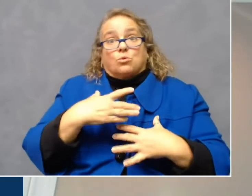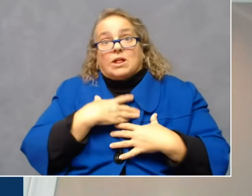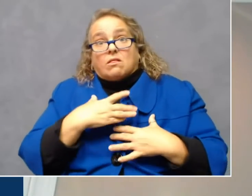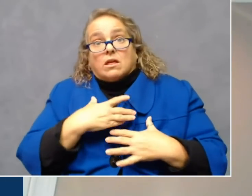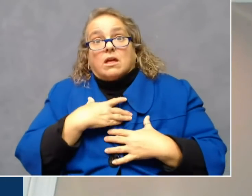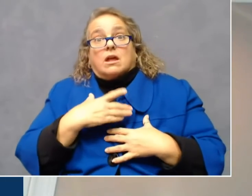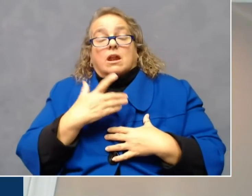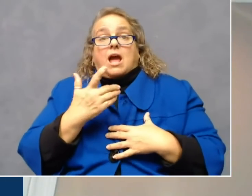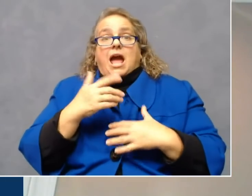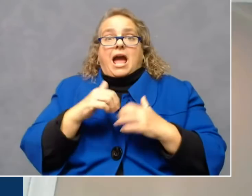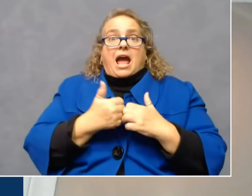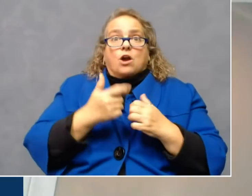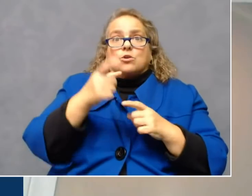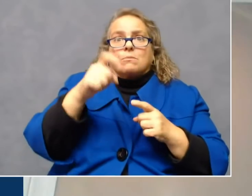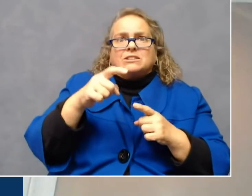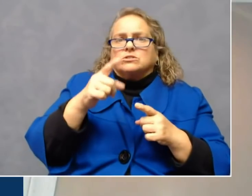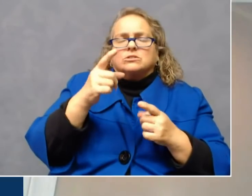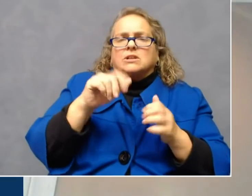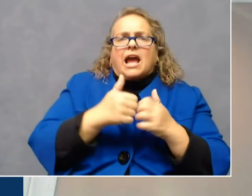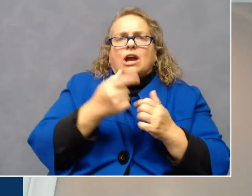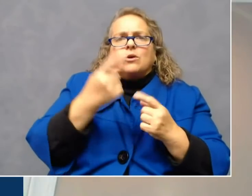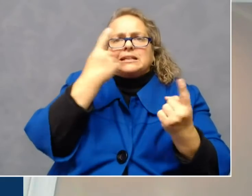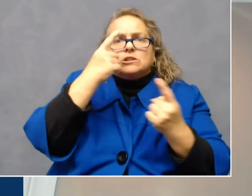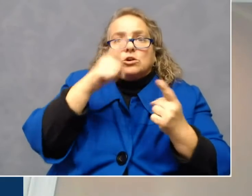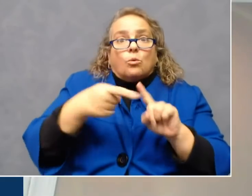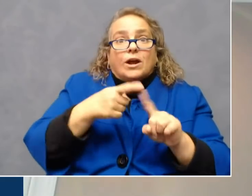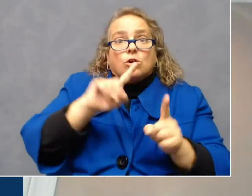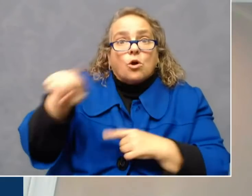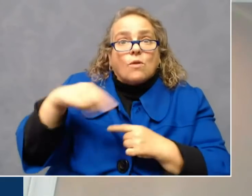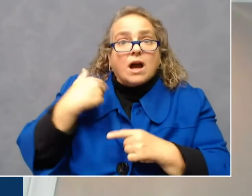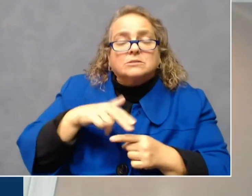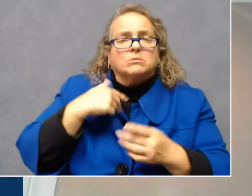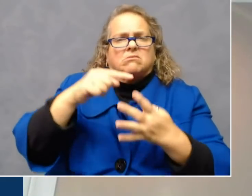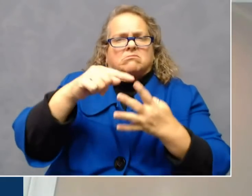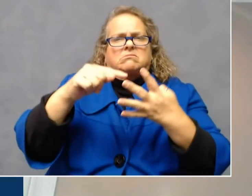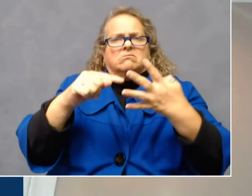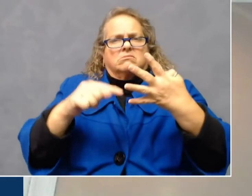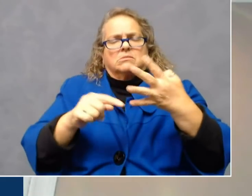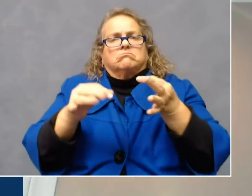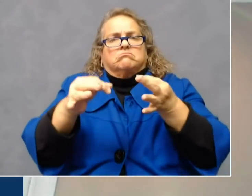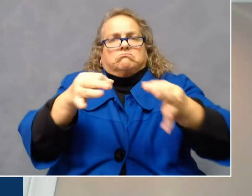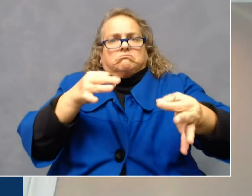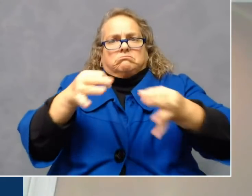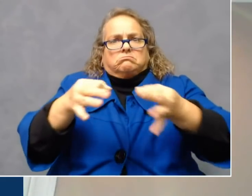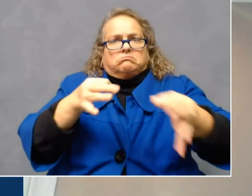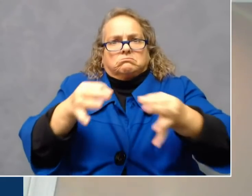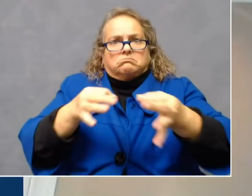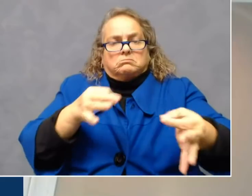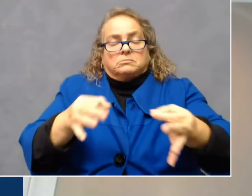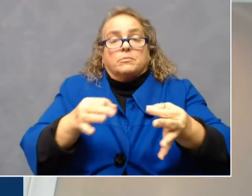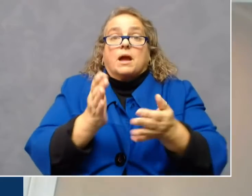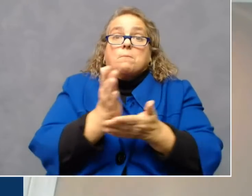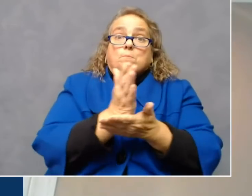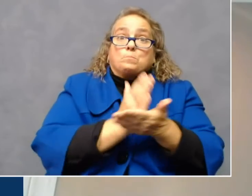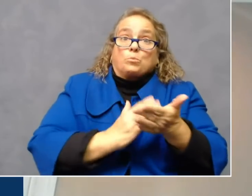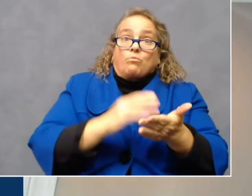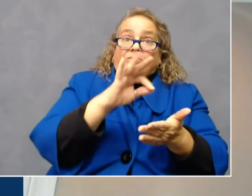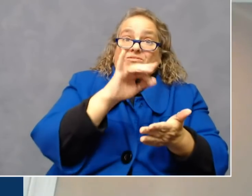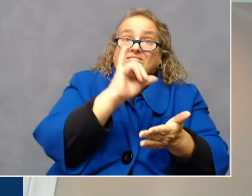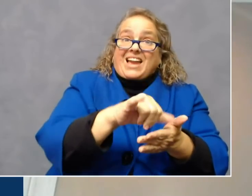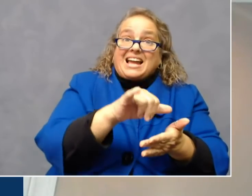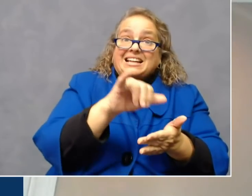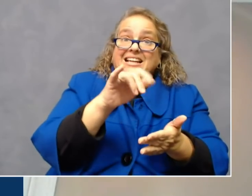interventions as well as public health interventions. A component of that disease investigation